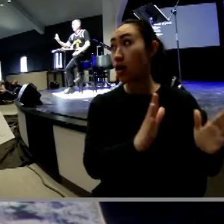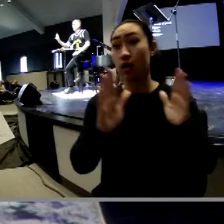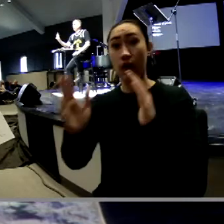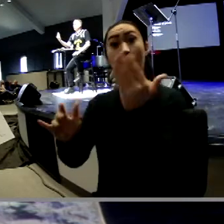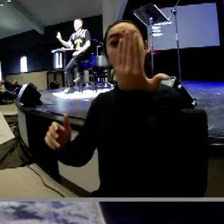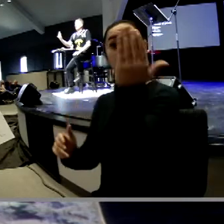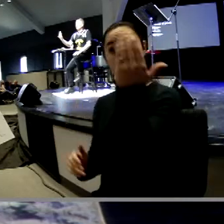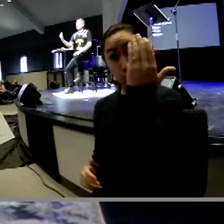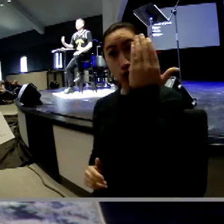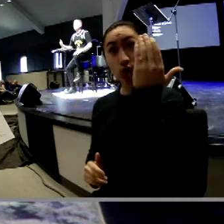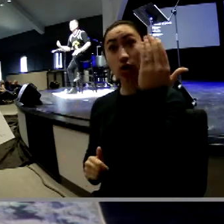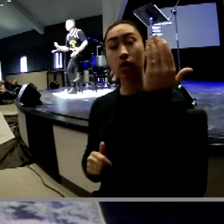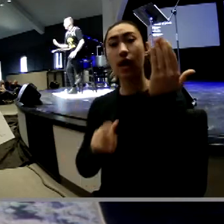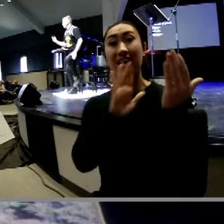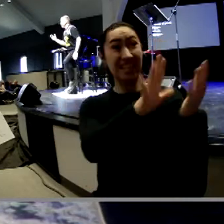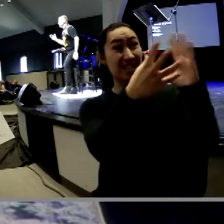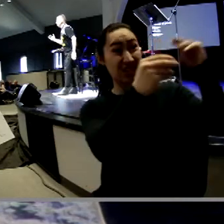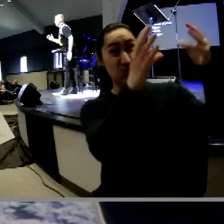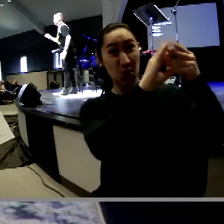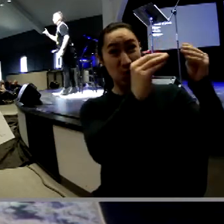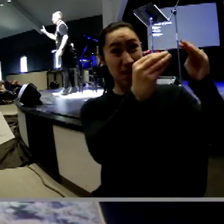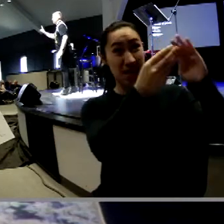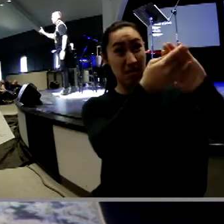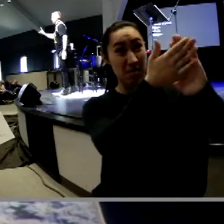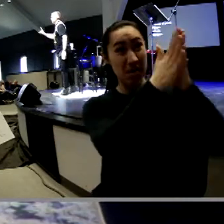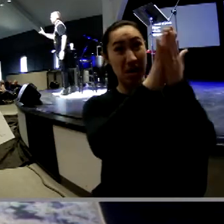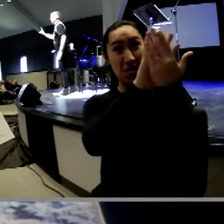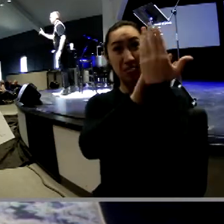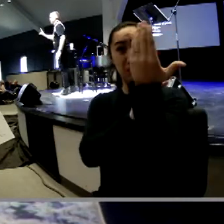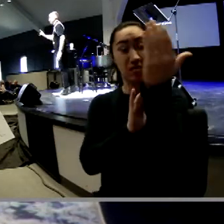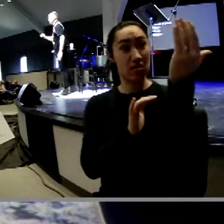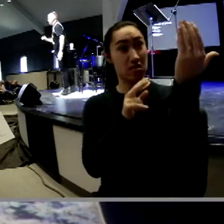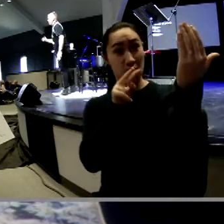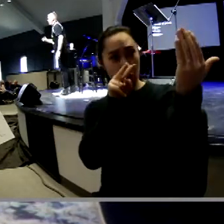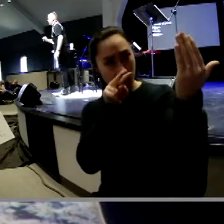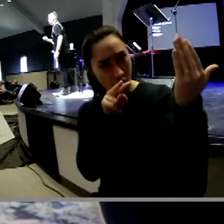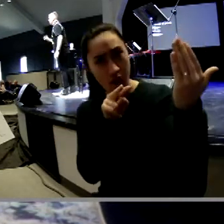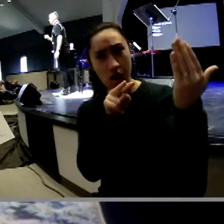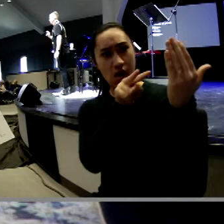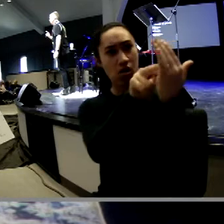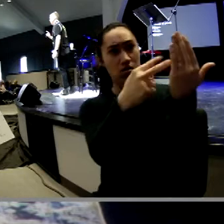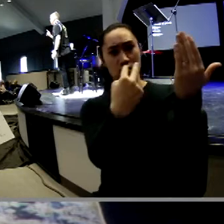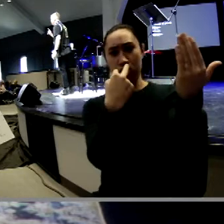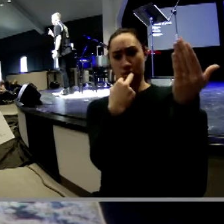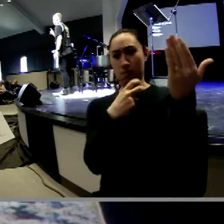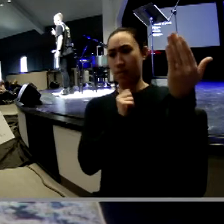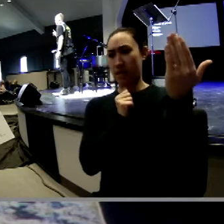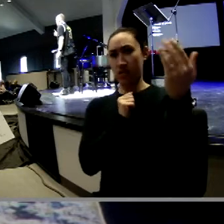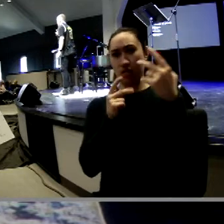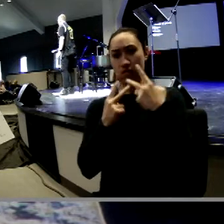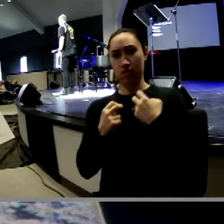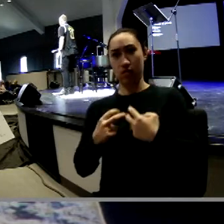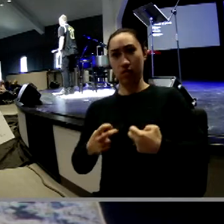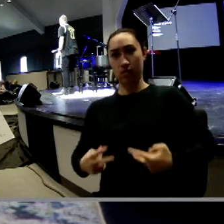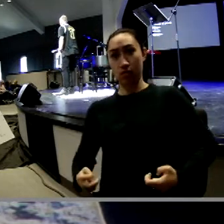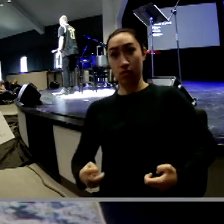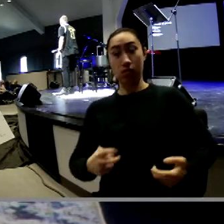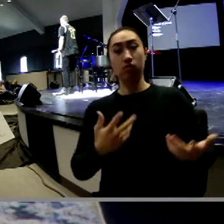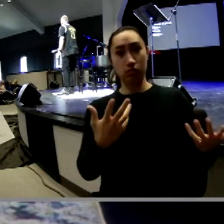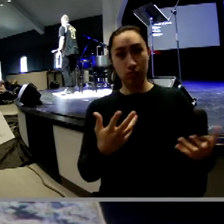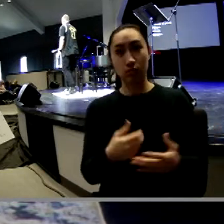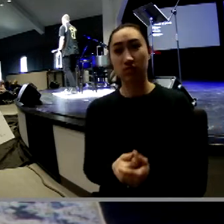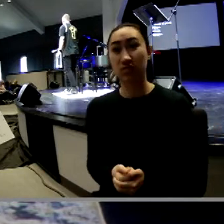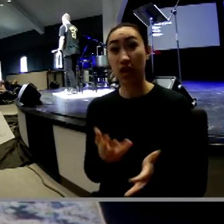you about what you're... Do you know that the Bible, especially the parables of Jesus, are a story you don't read, but it reads